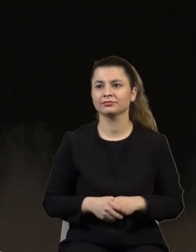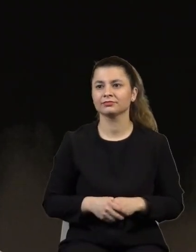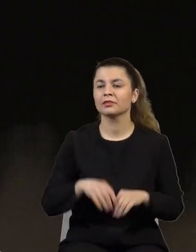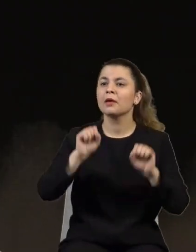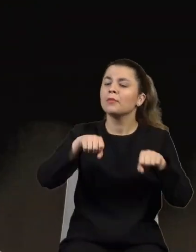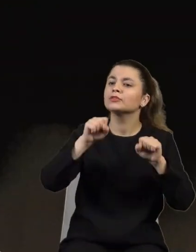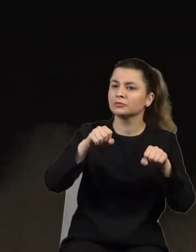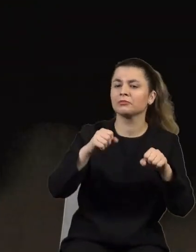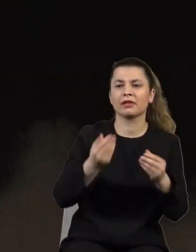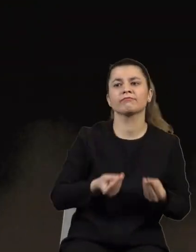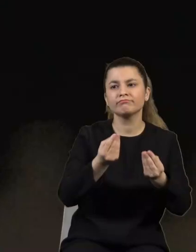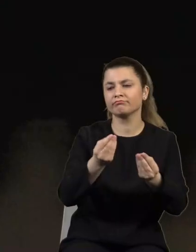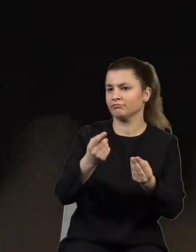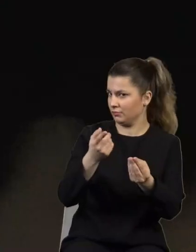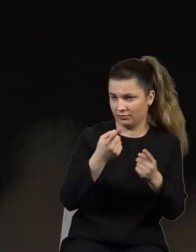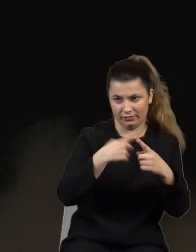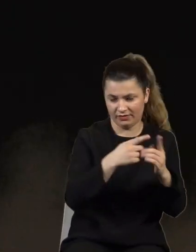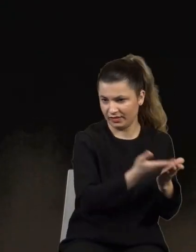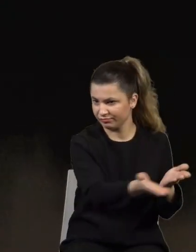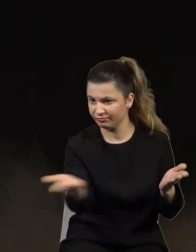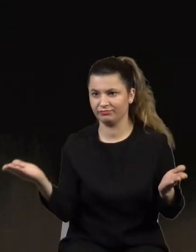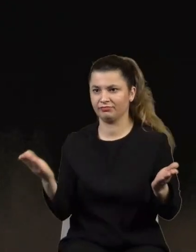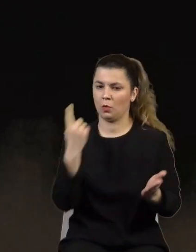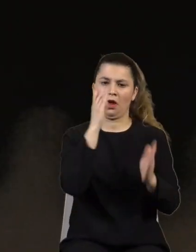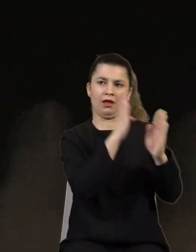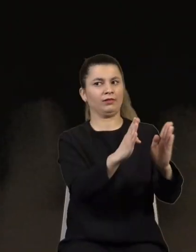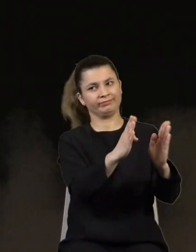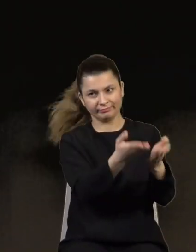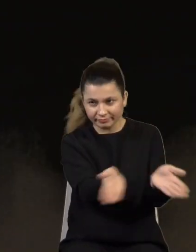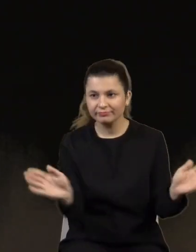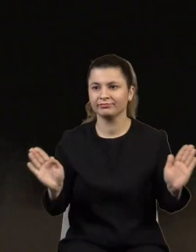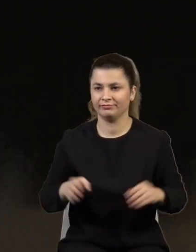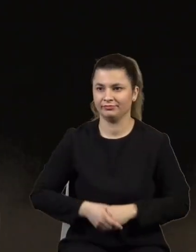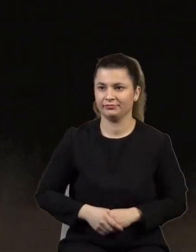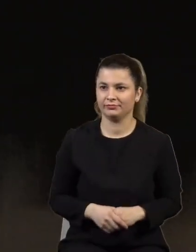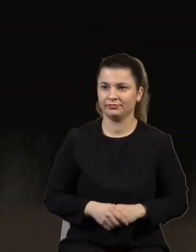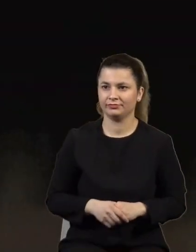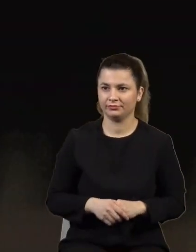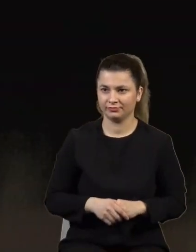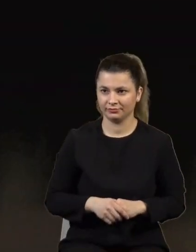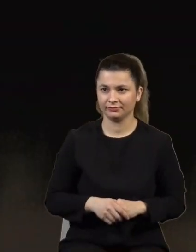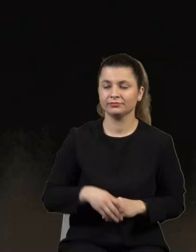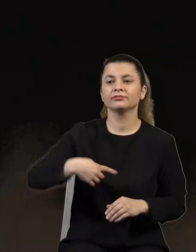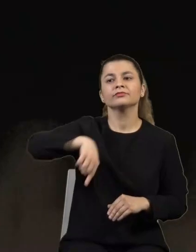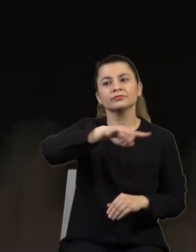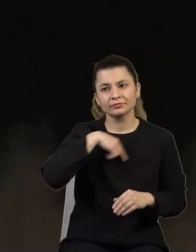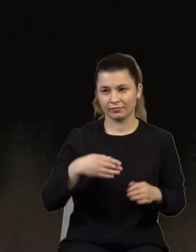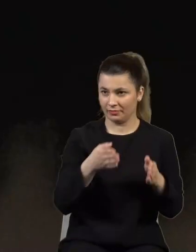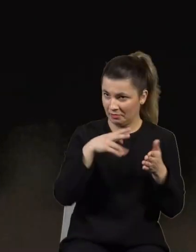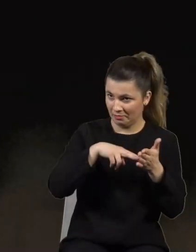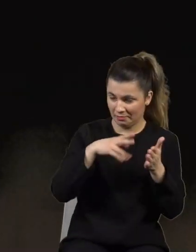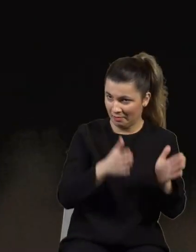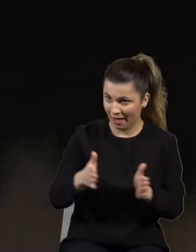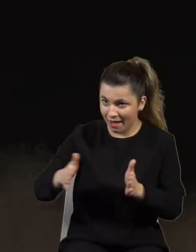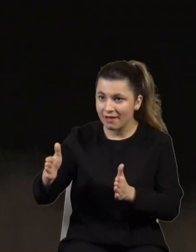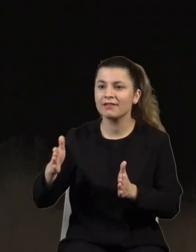when we plan the different, the new financial framework,